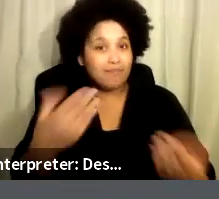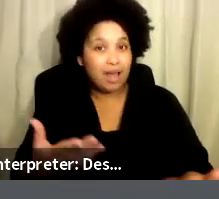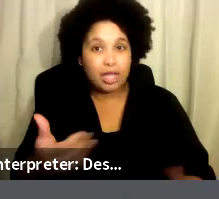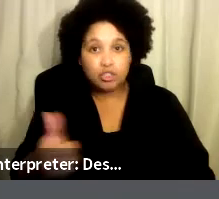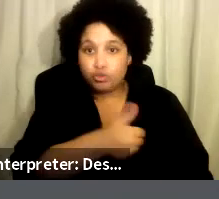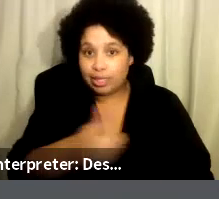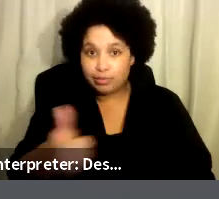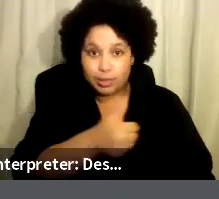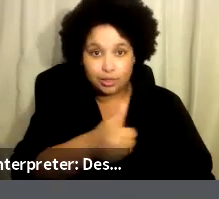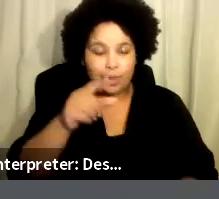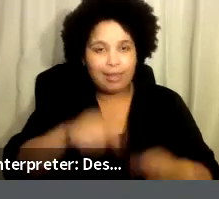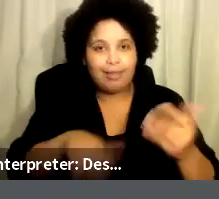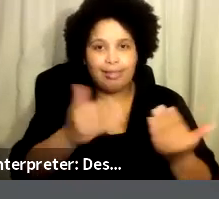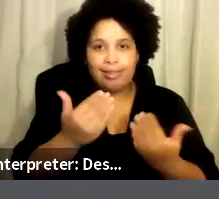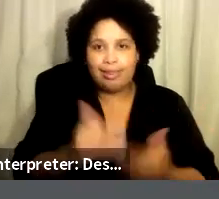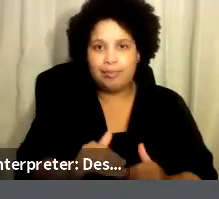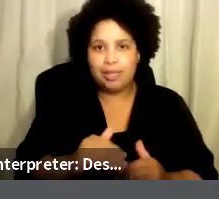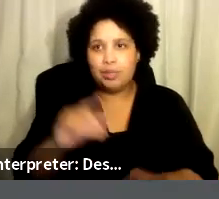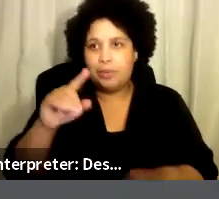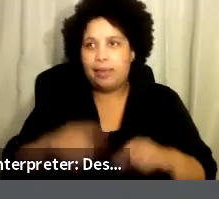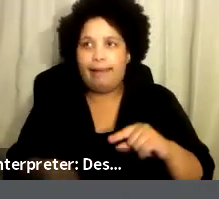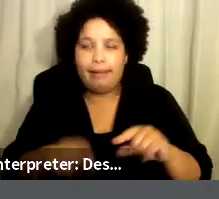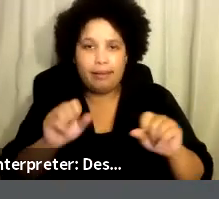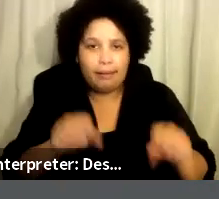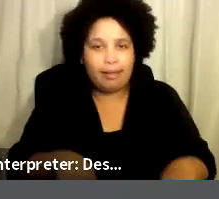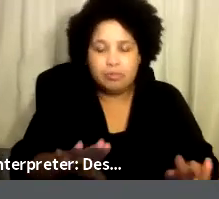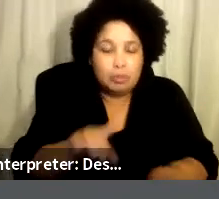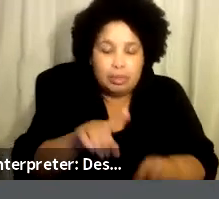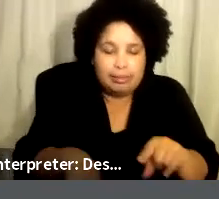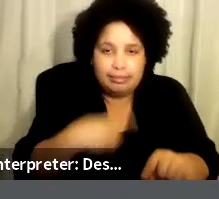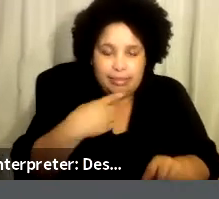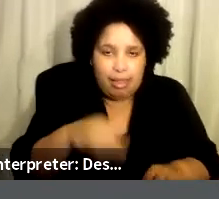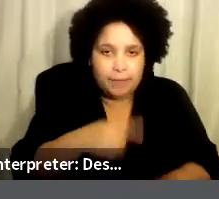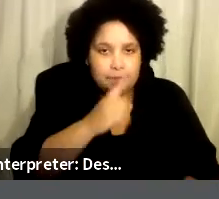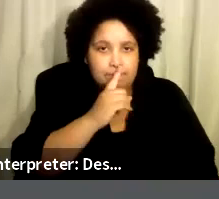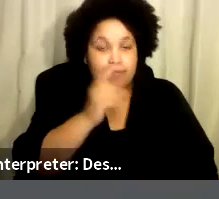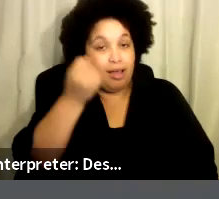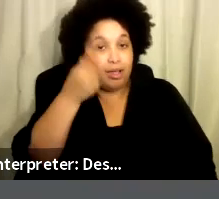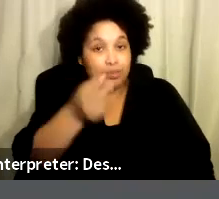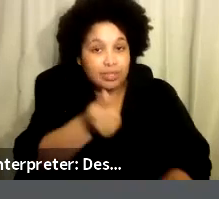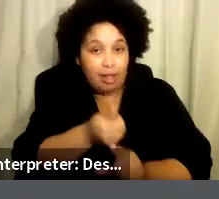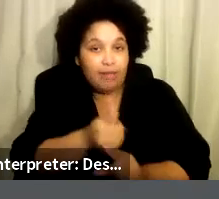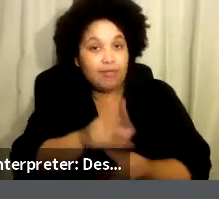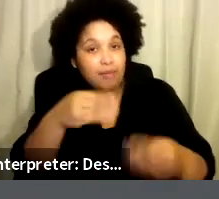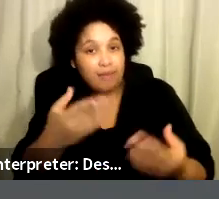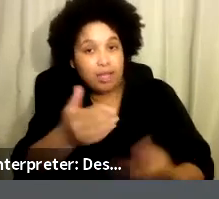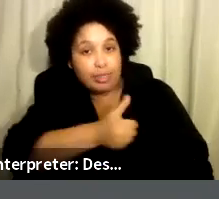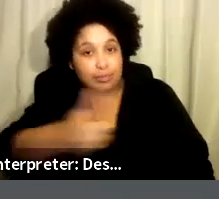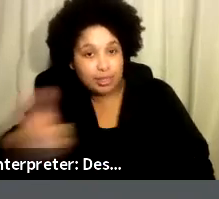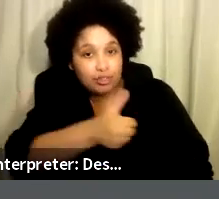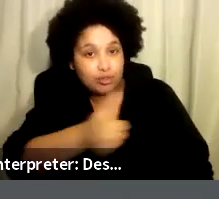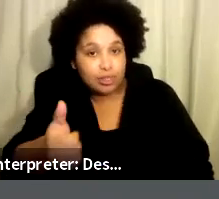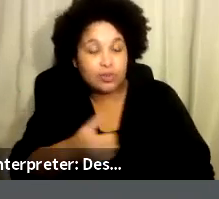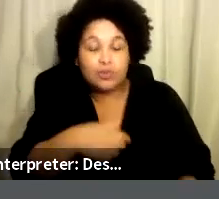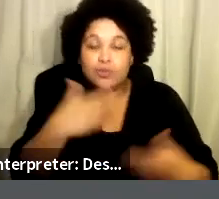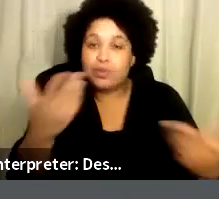really limit that you can or cannot go to that school site. You would have to provide the transportation, so it